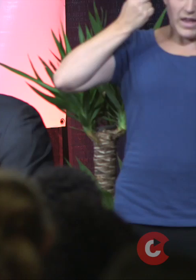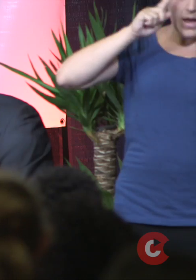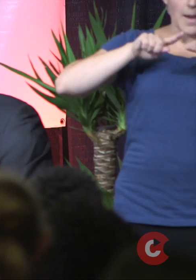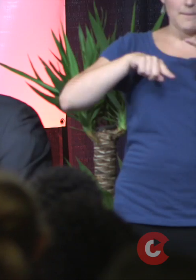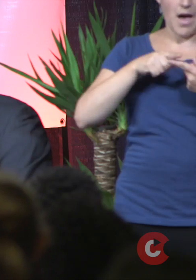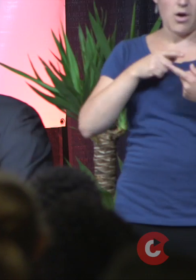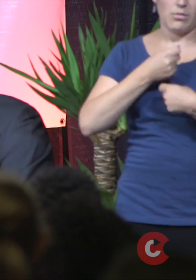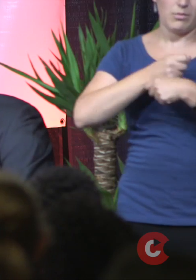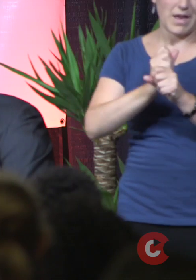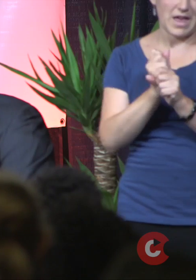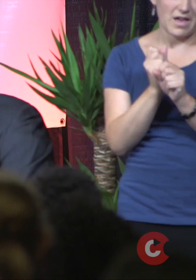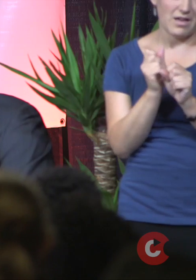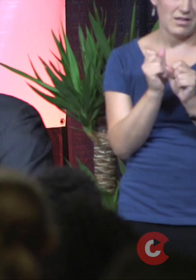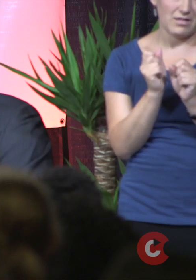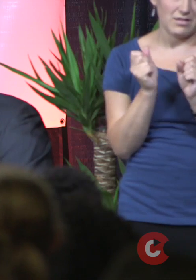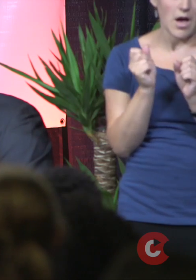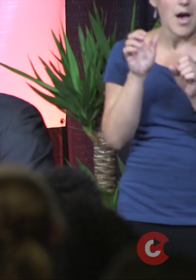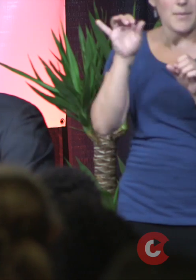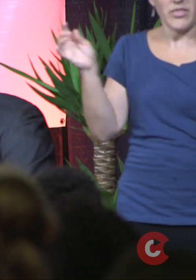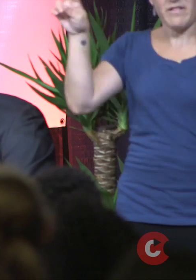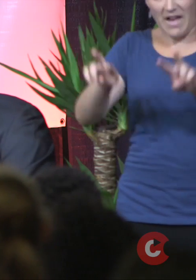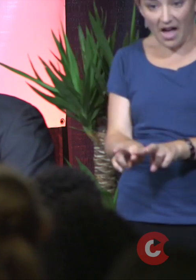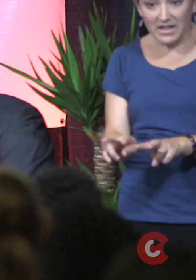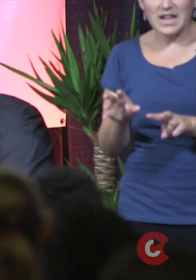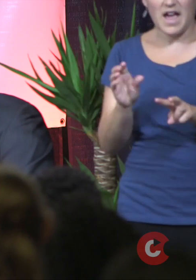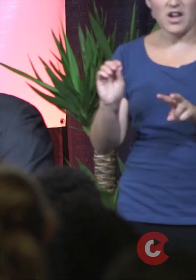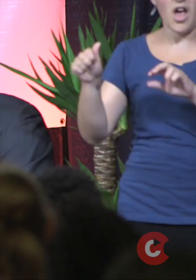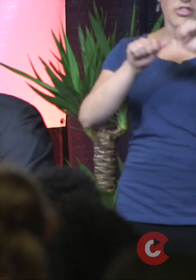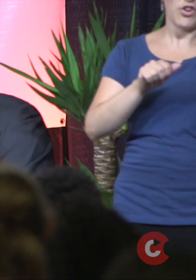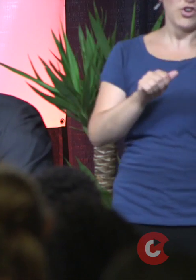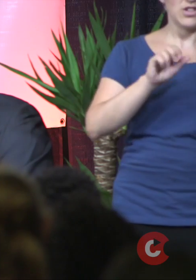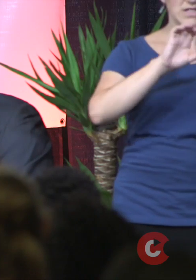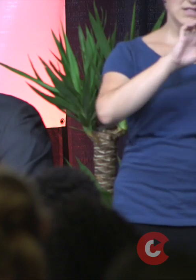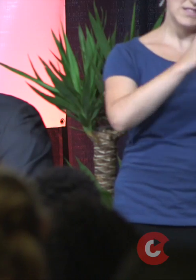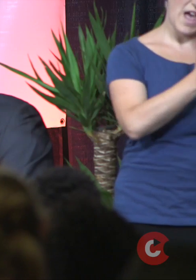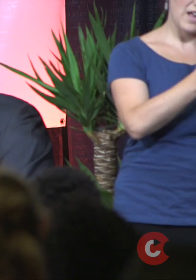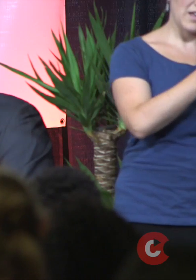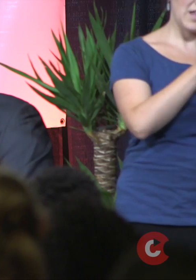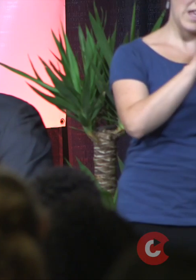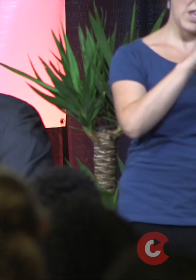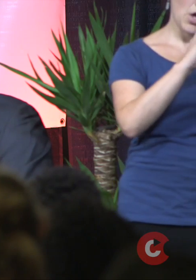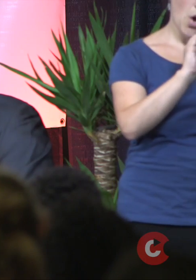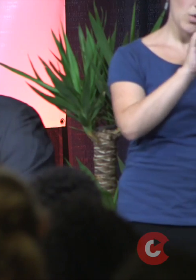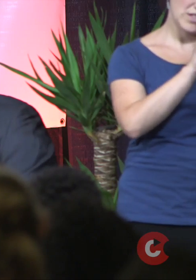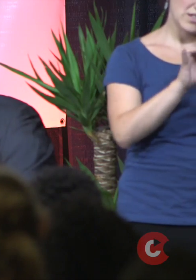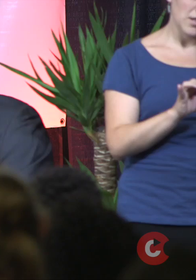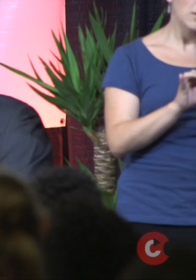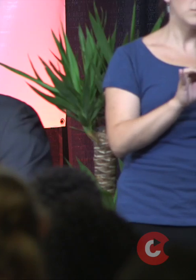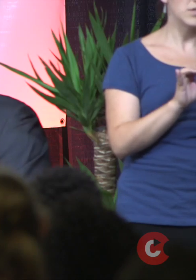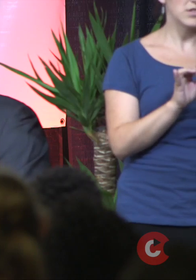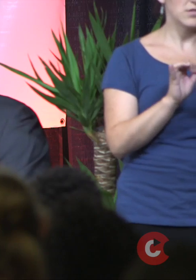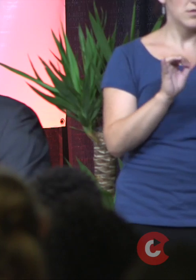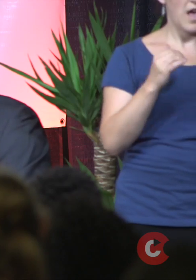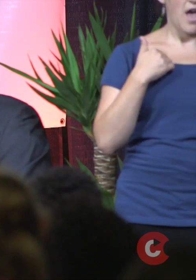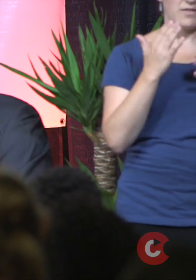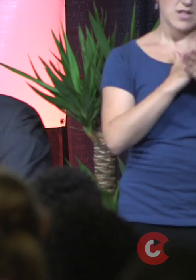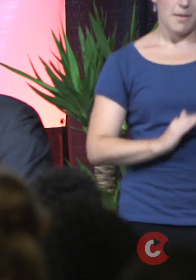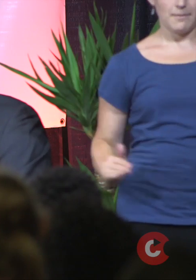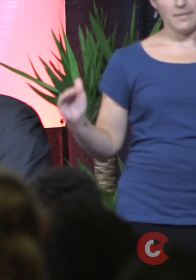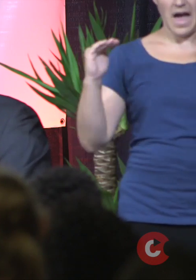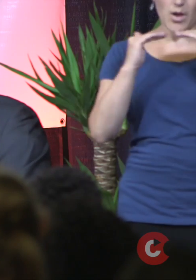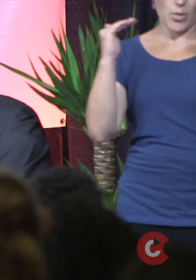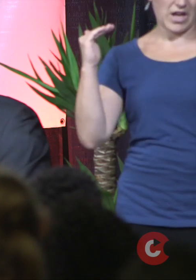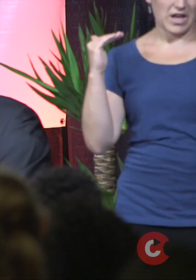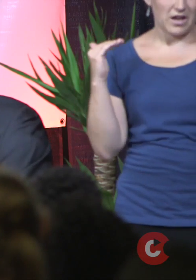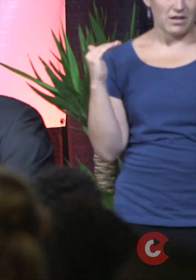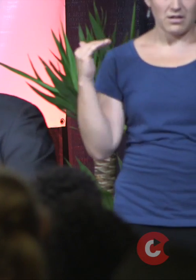value that the Valley and other tech ecosystems recognize, and claim some equity, have some equity stake in the matter.